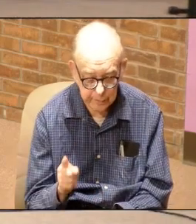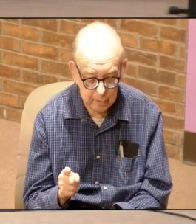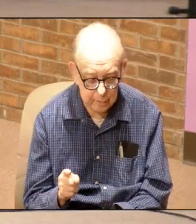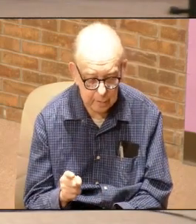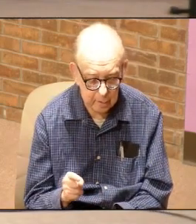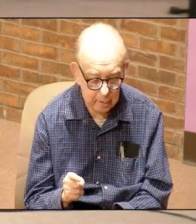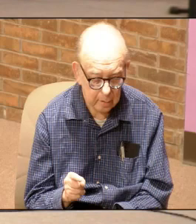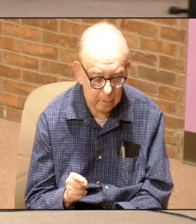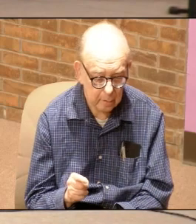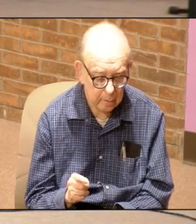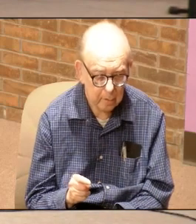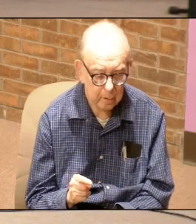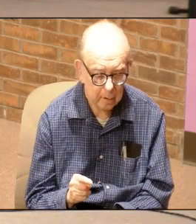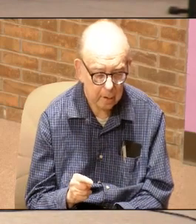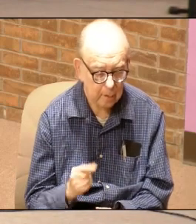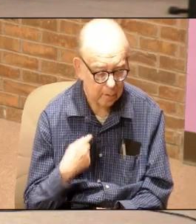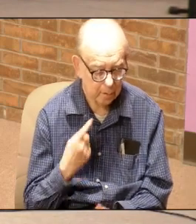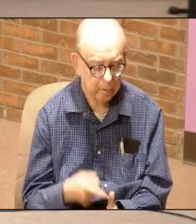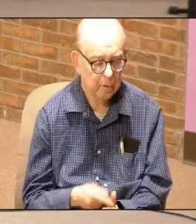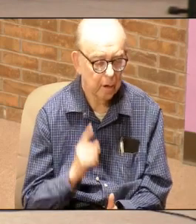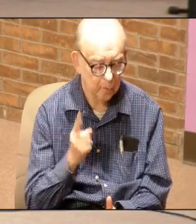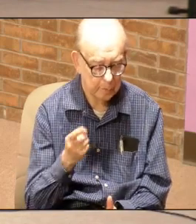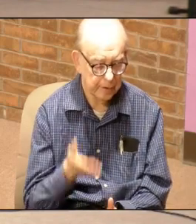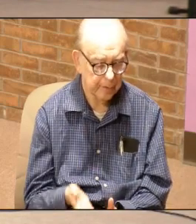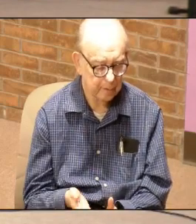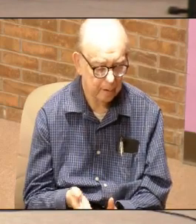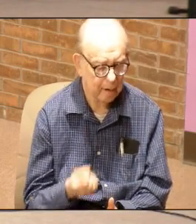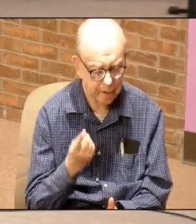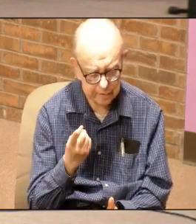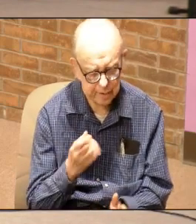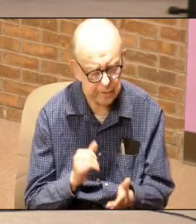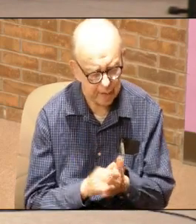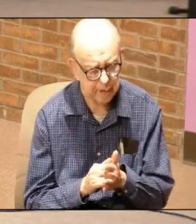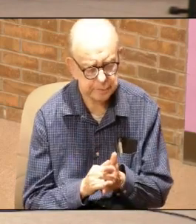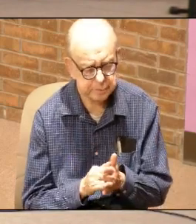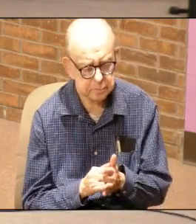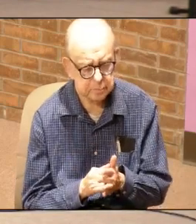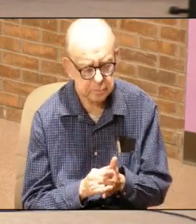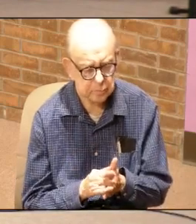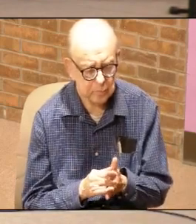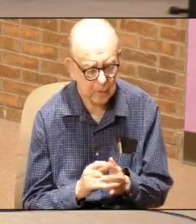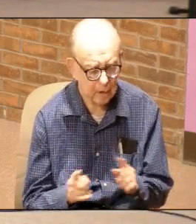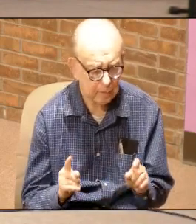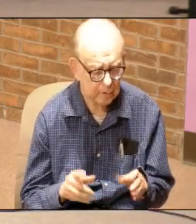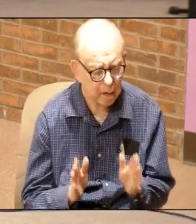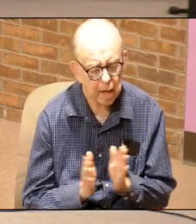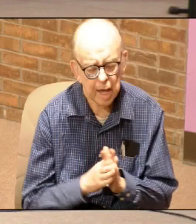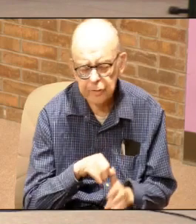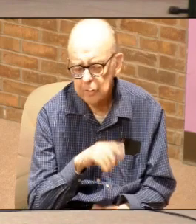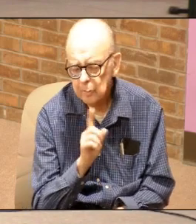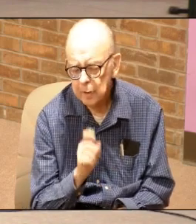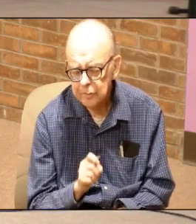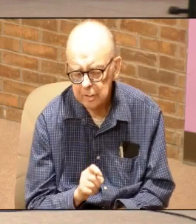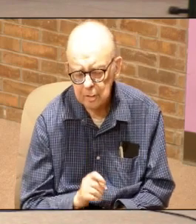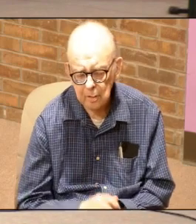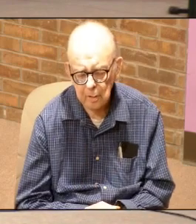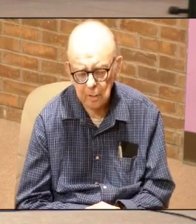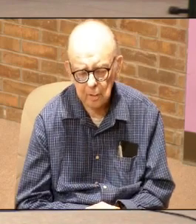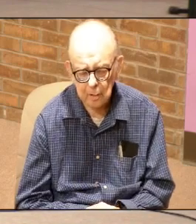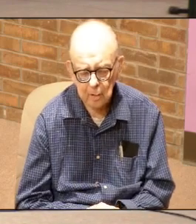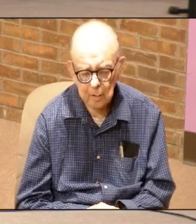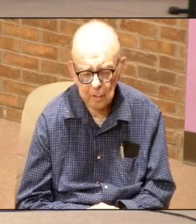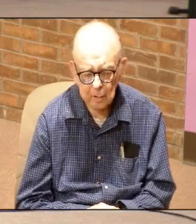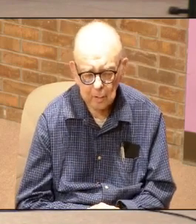you, then I'm going to be there. I understand that. But let me ask you this question.